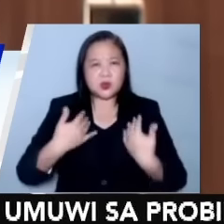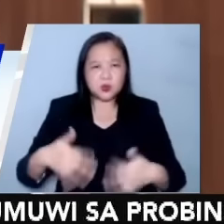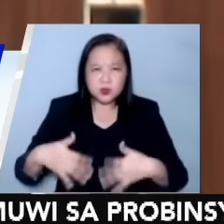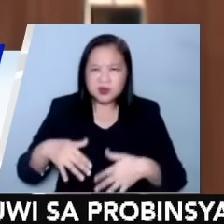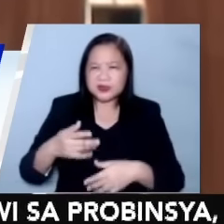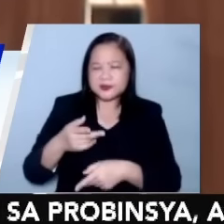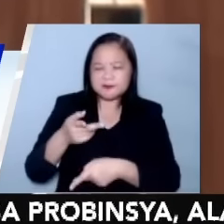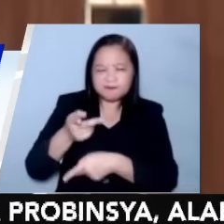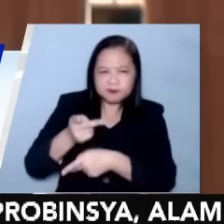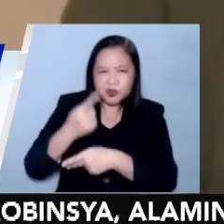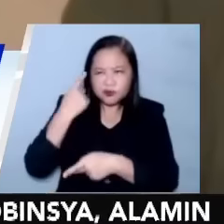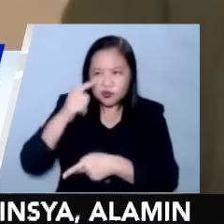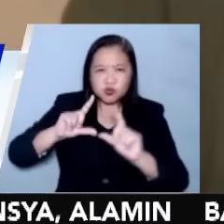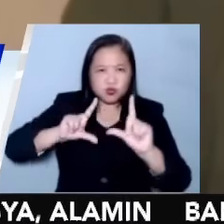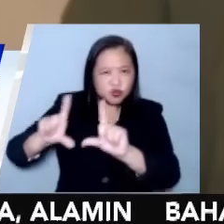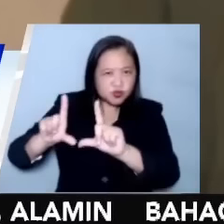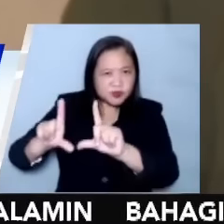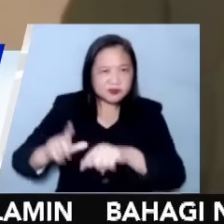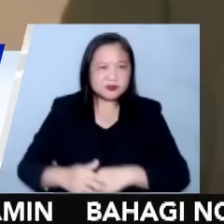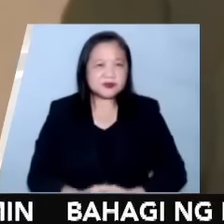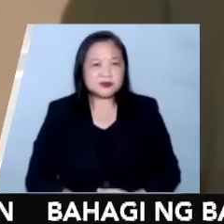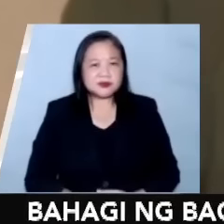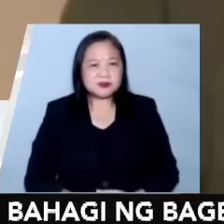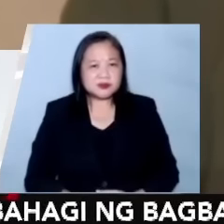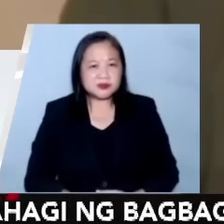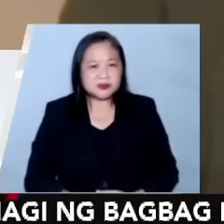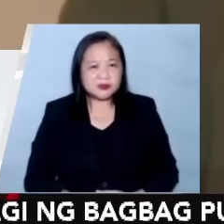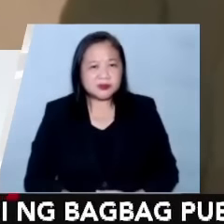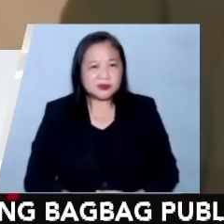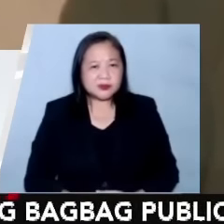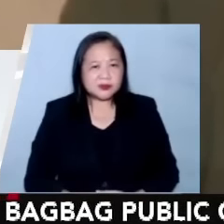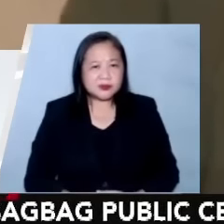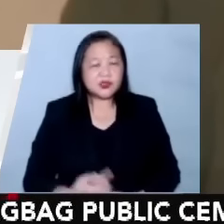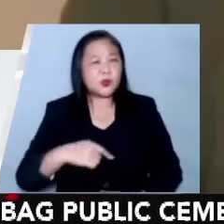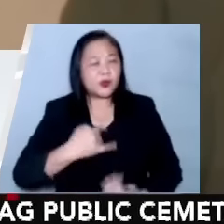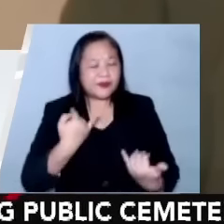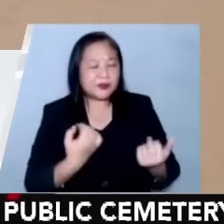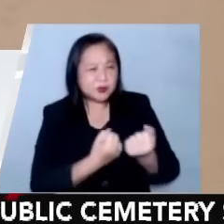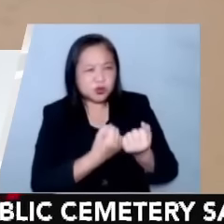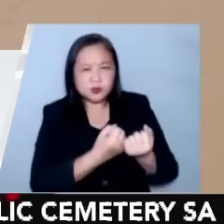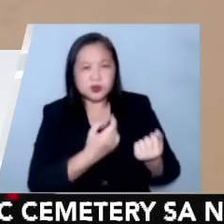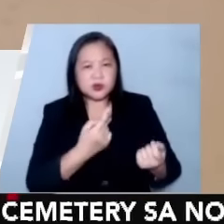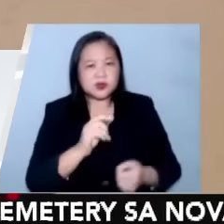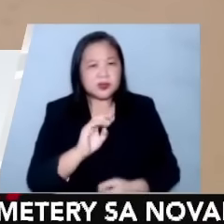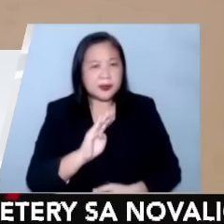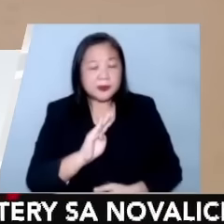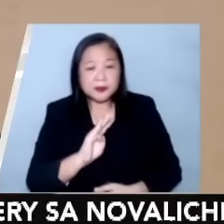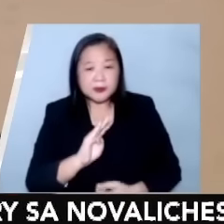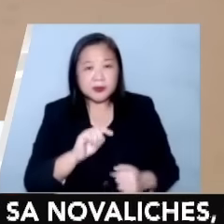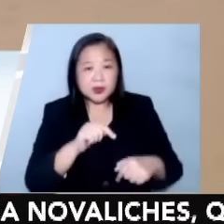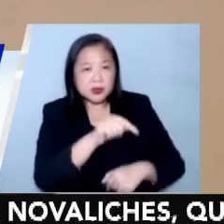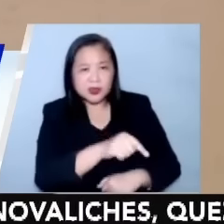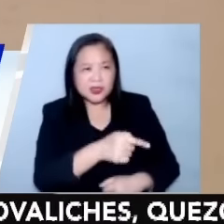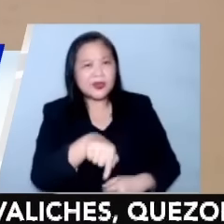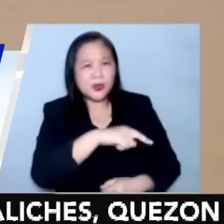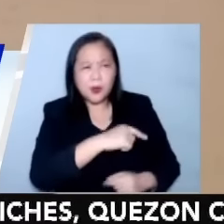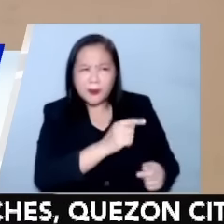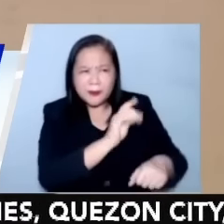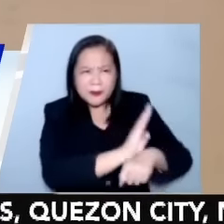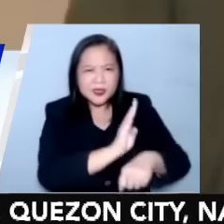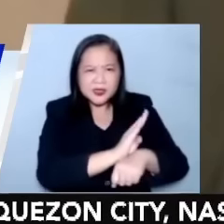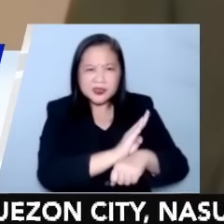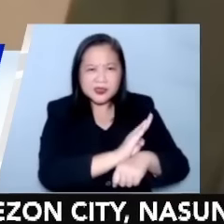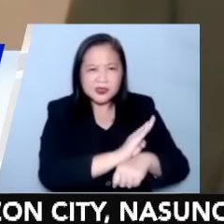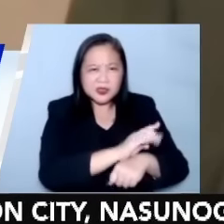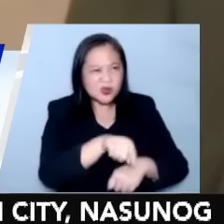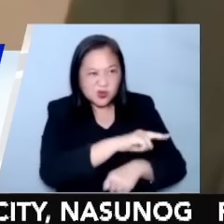mga suspects natin na narinig. They're operating a back and support operations sa businesses. They don't know what businesses they're supporting.